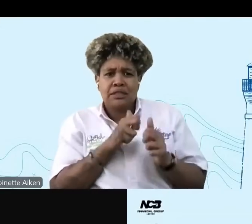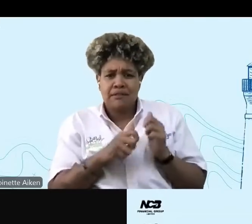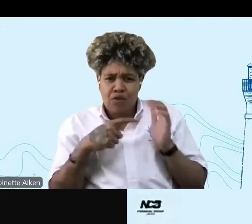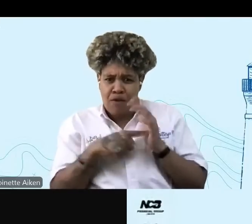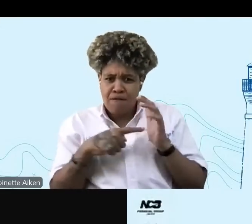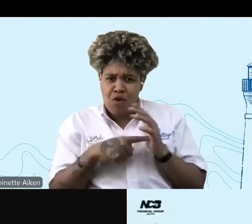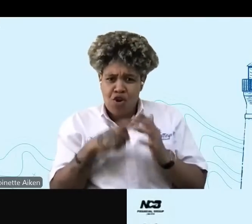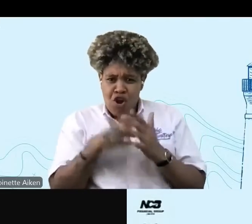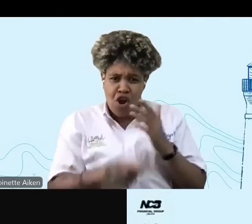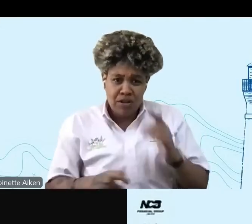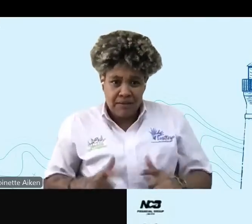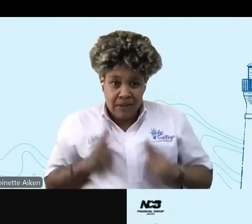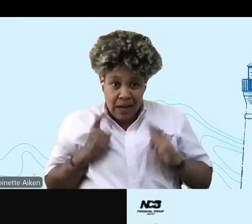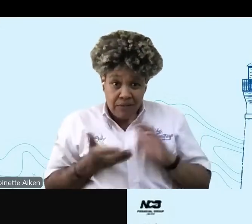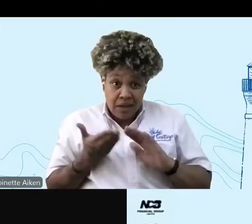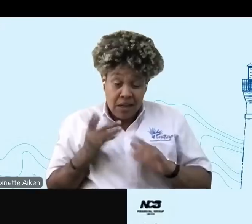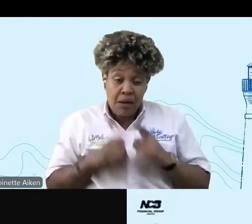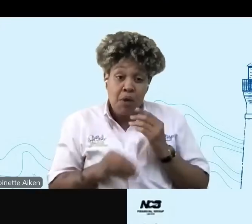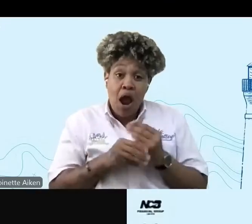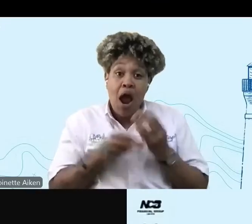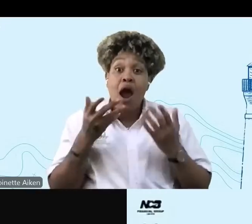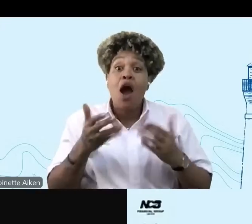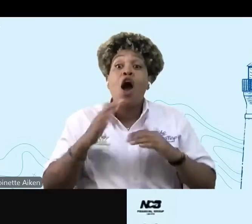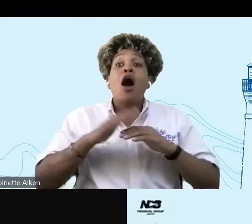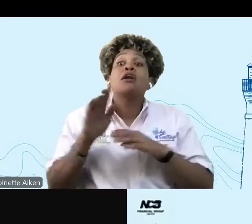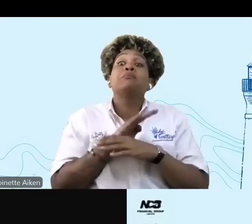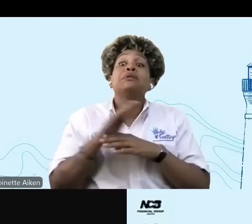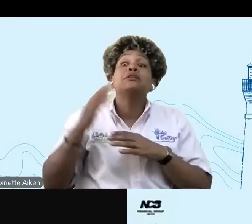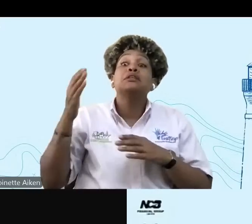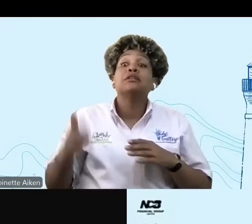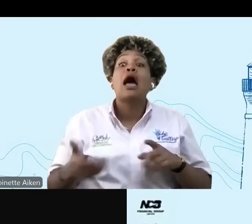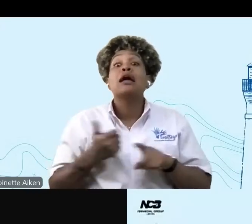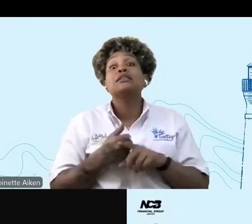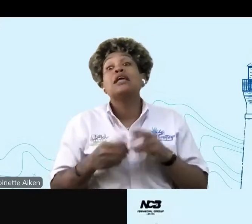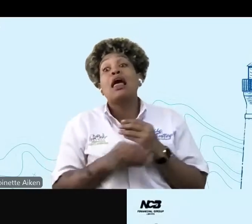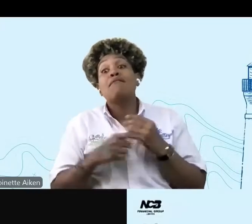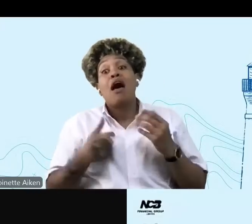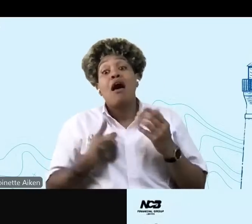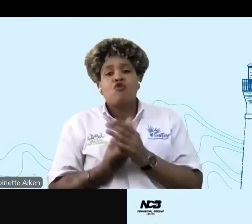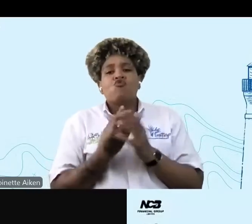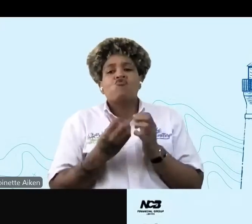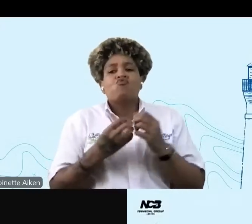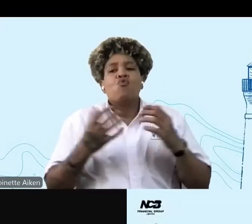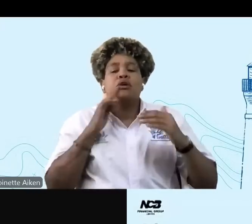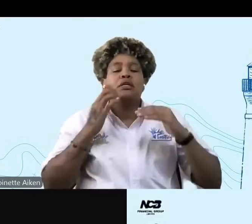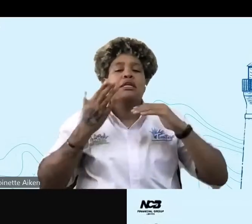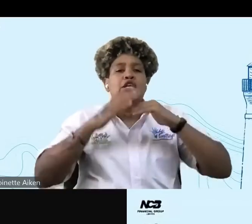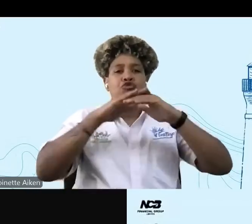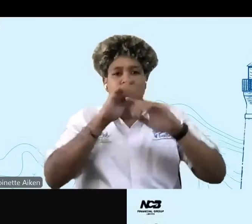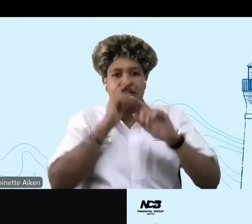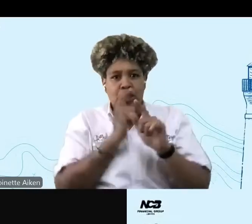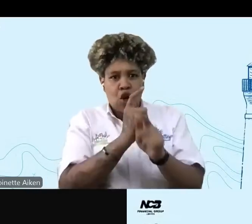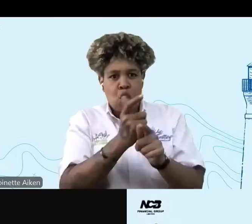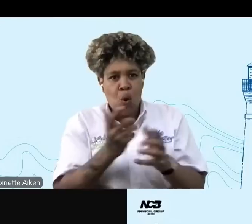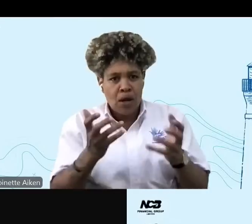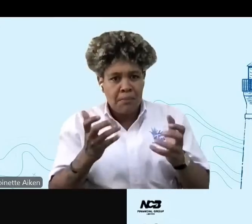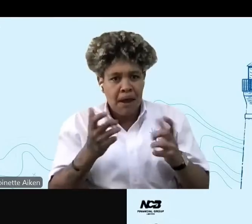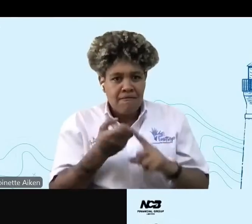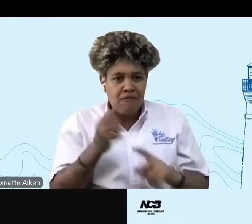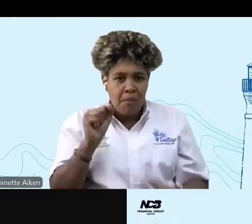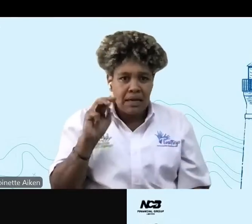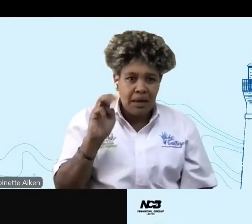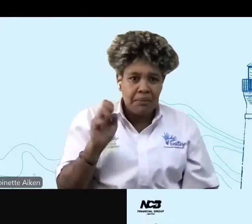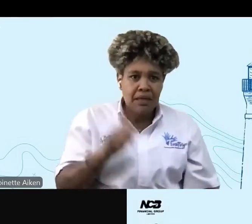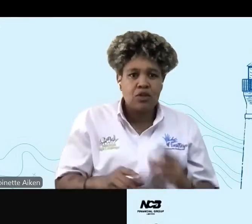the cost of living? And on the business side, is there a growing increase in loan demand from SMEs